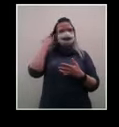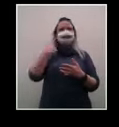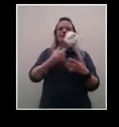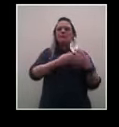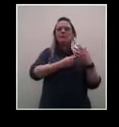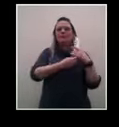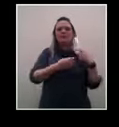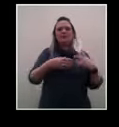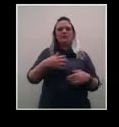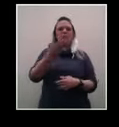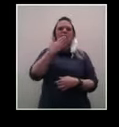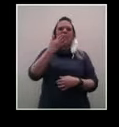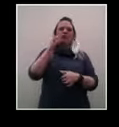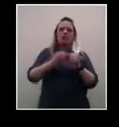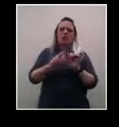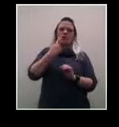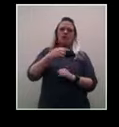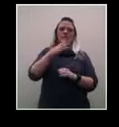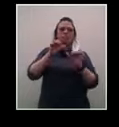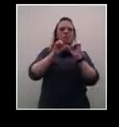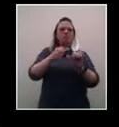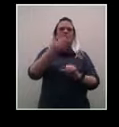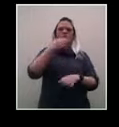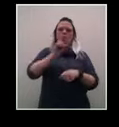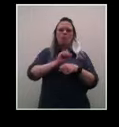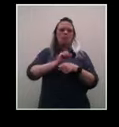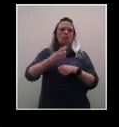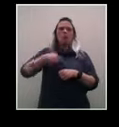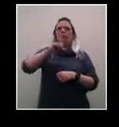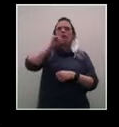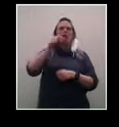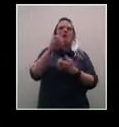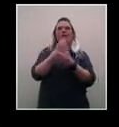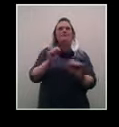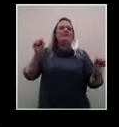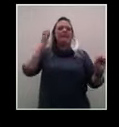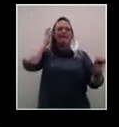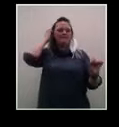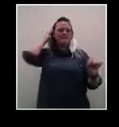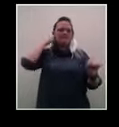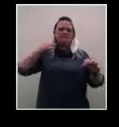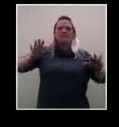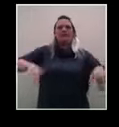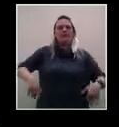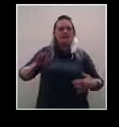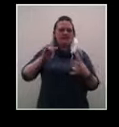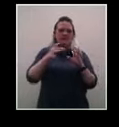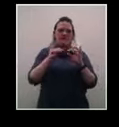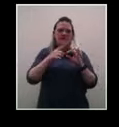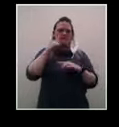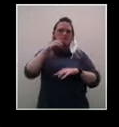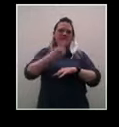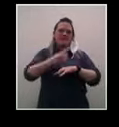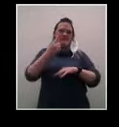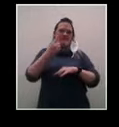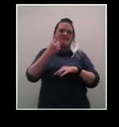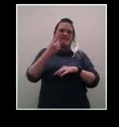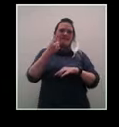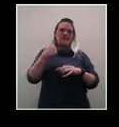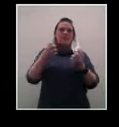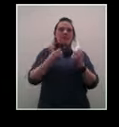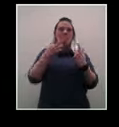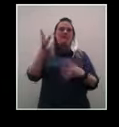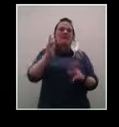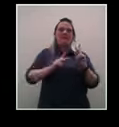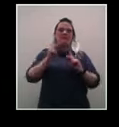everybody for their continued good work. We are not out of the woods yet. That's basically the message of the day. I know there's a lot of folks that are frustrated.